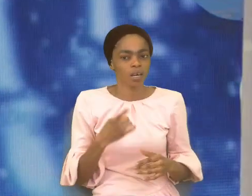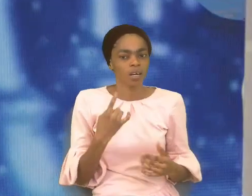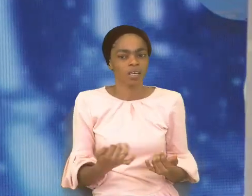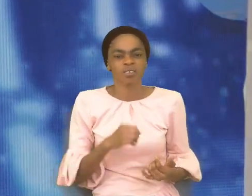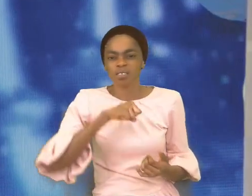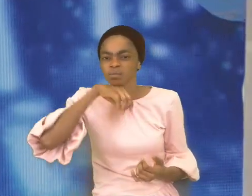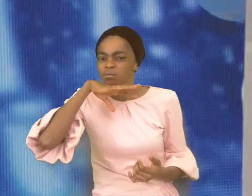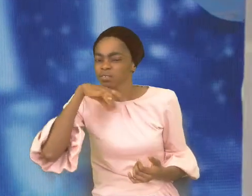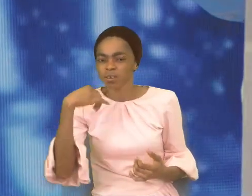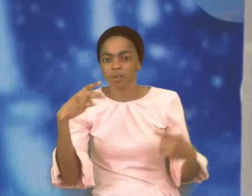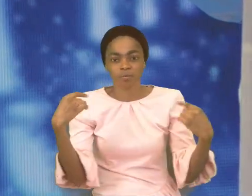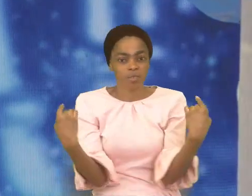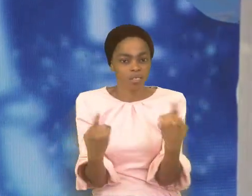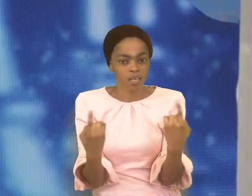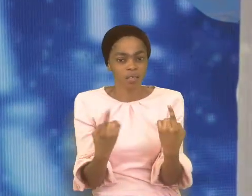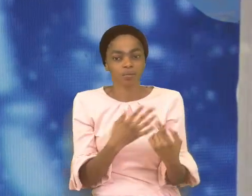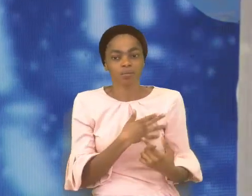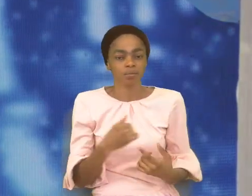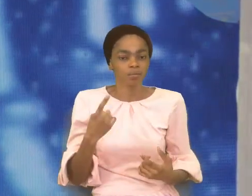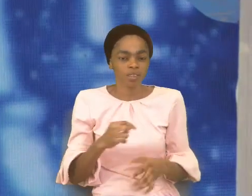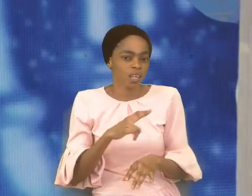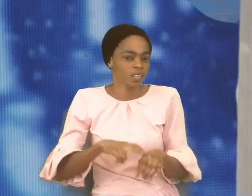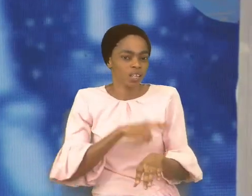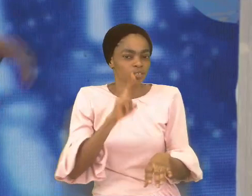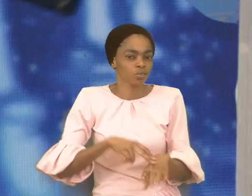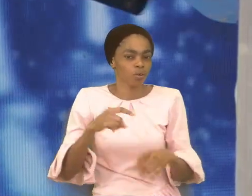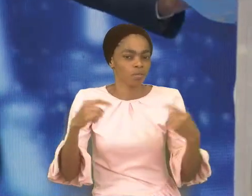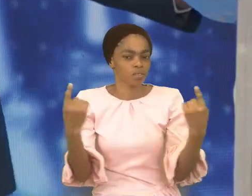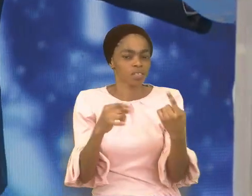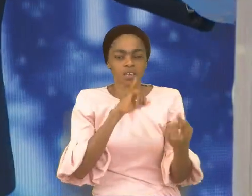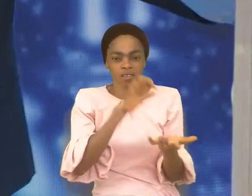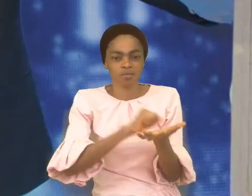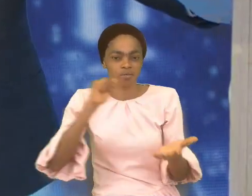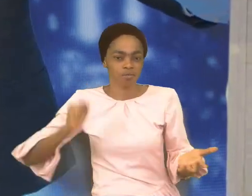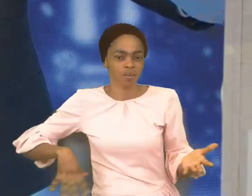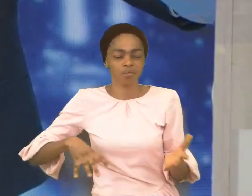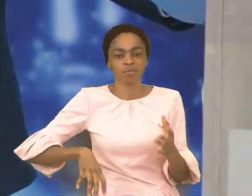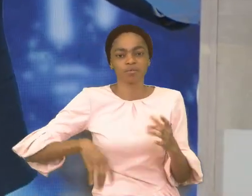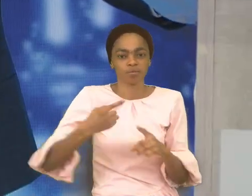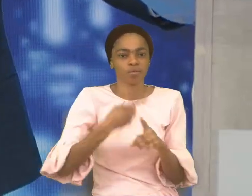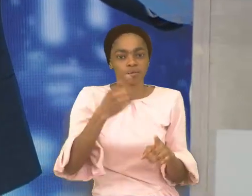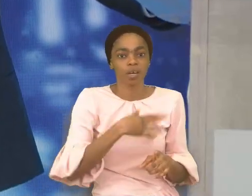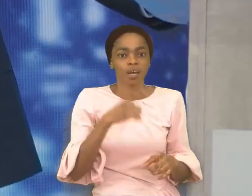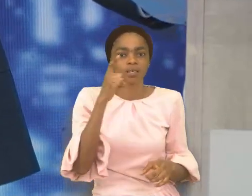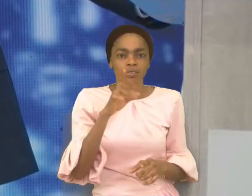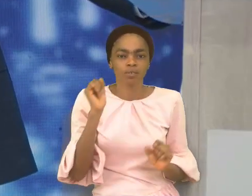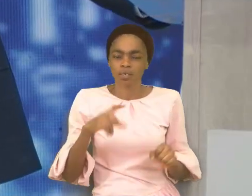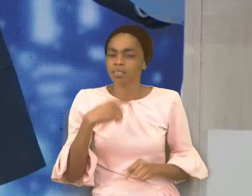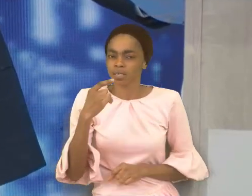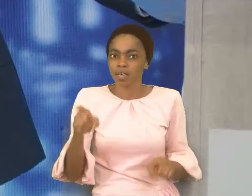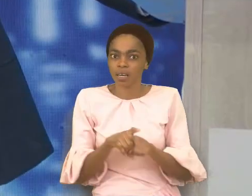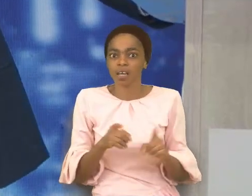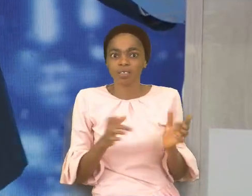is taken away from you. And you're able to say, like Christ said, the prince of this world cometh and